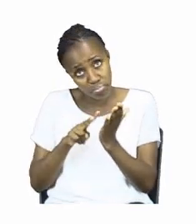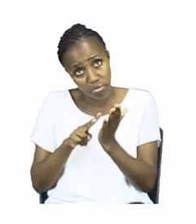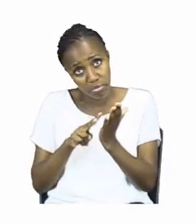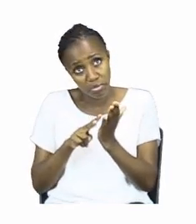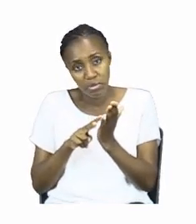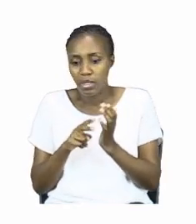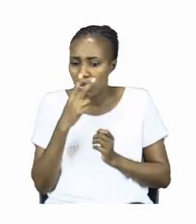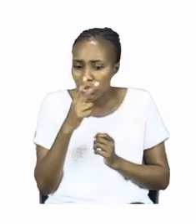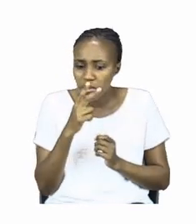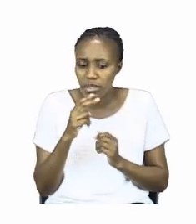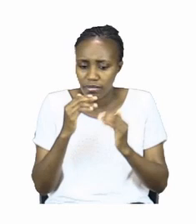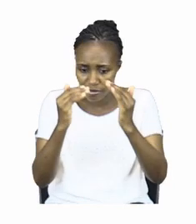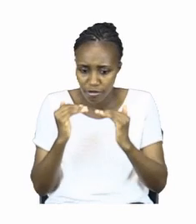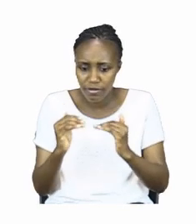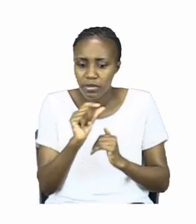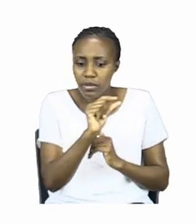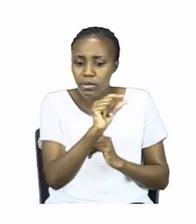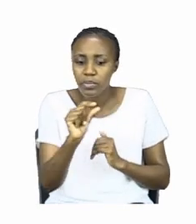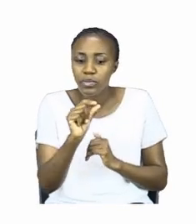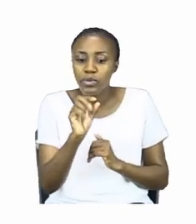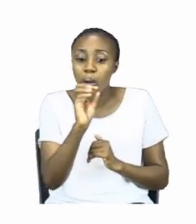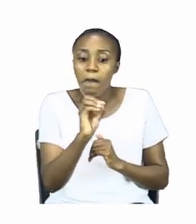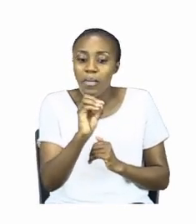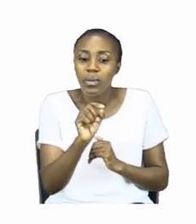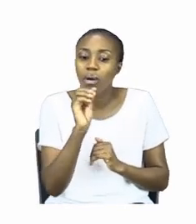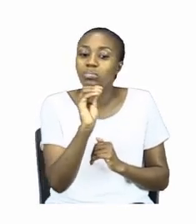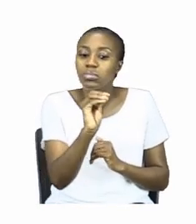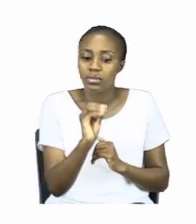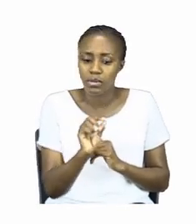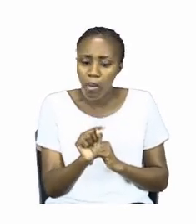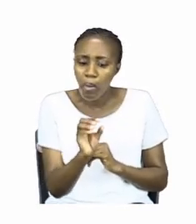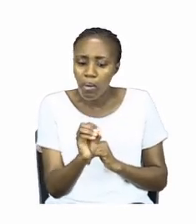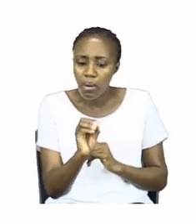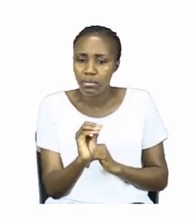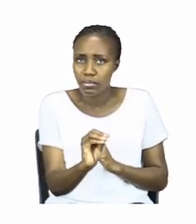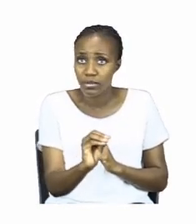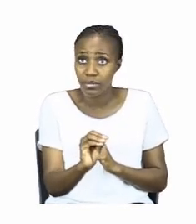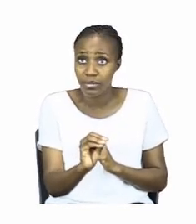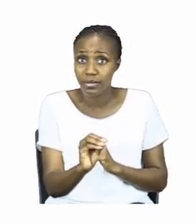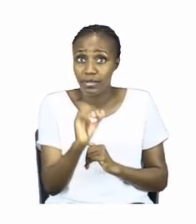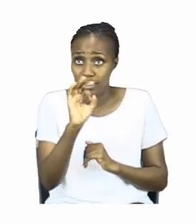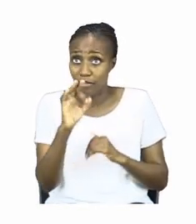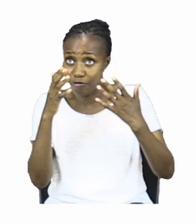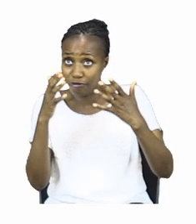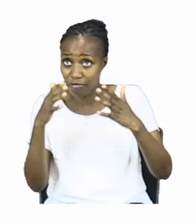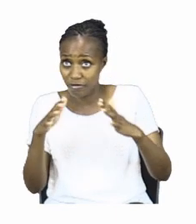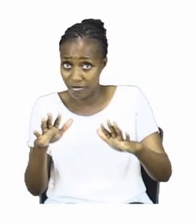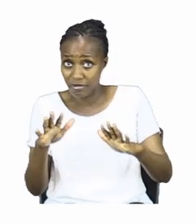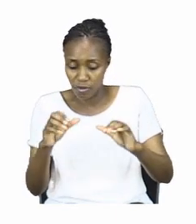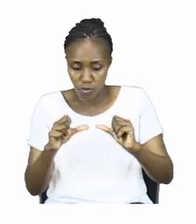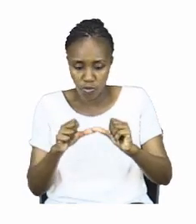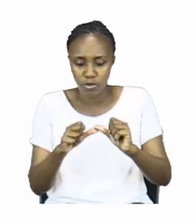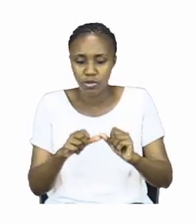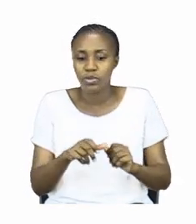in the missing letters for each of the words. When you're done, you are going to now go to your word